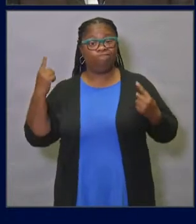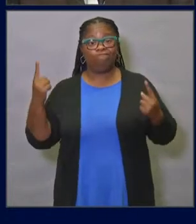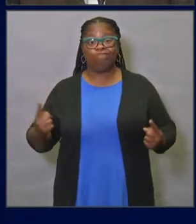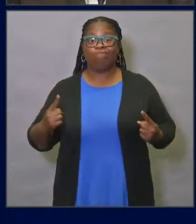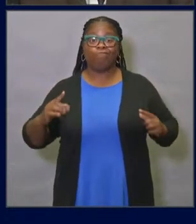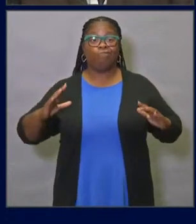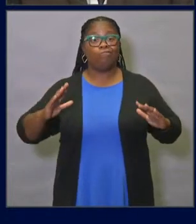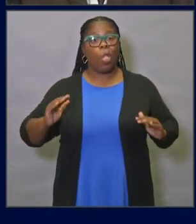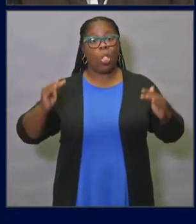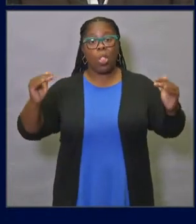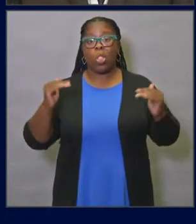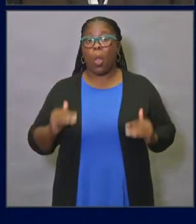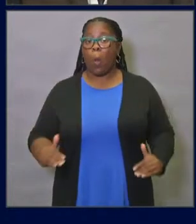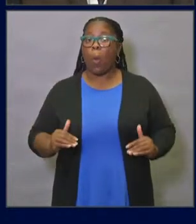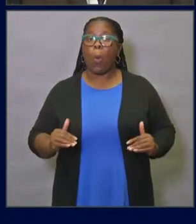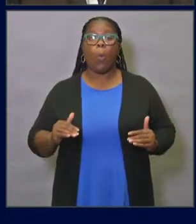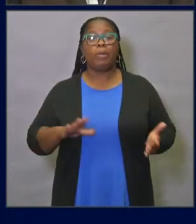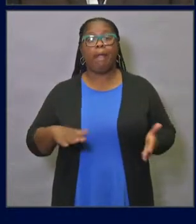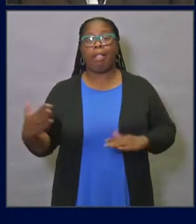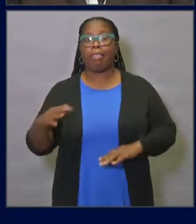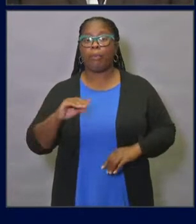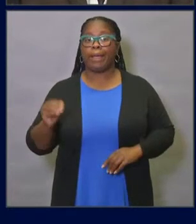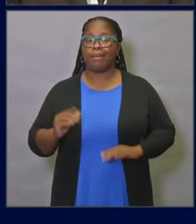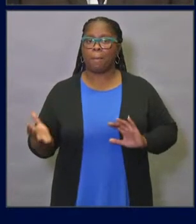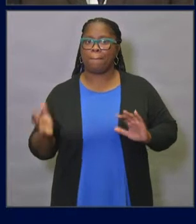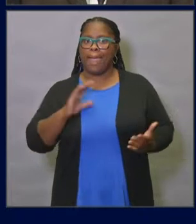ethnic groups. If we can go to the next slide.